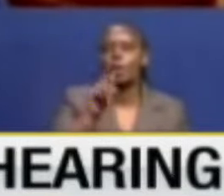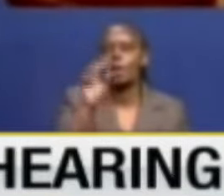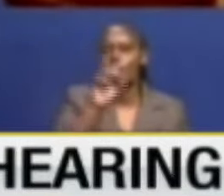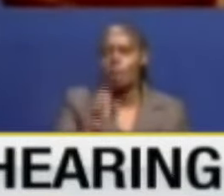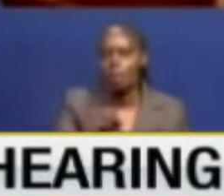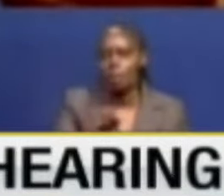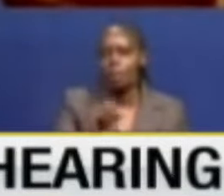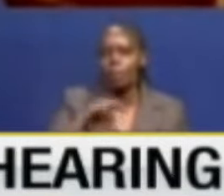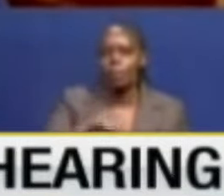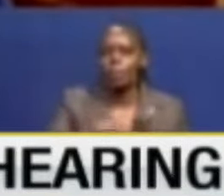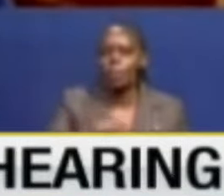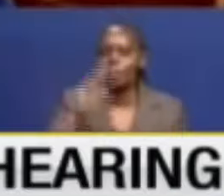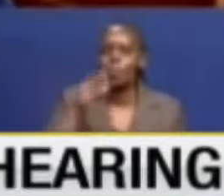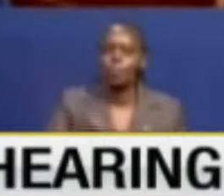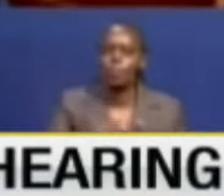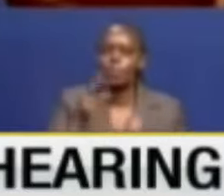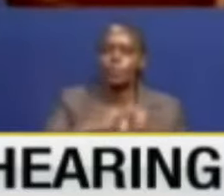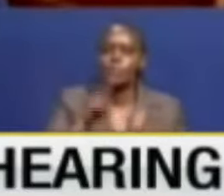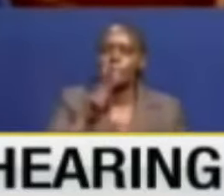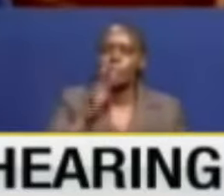excessive payment of Kenya shillings